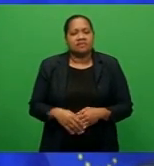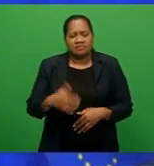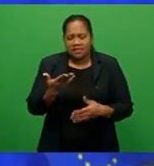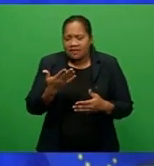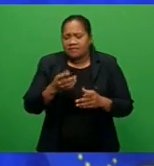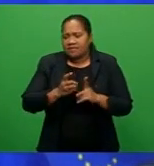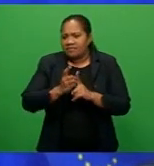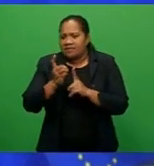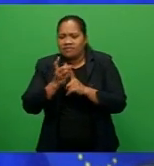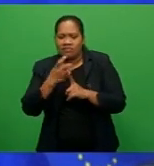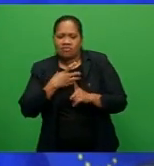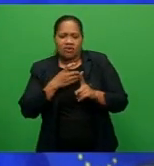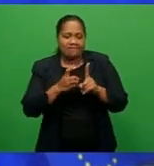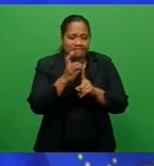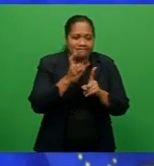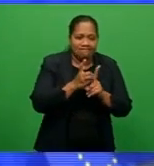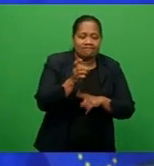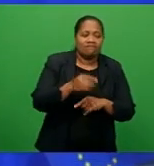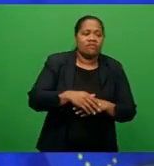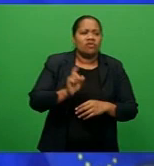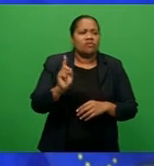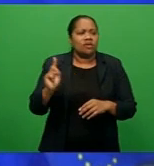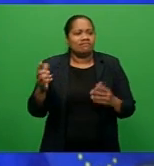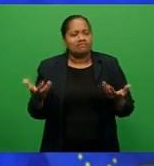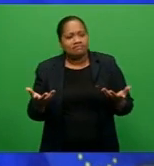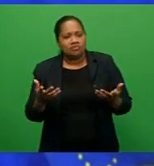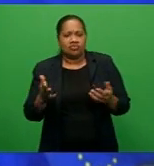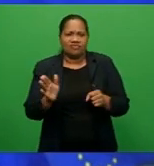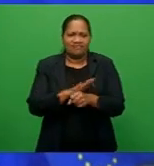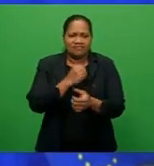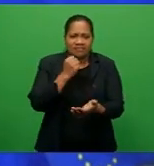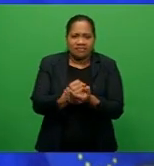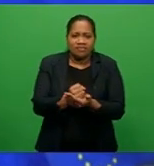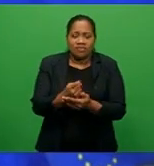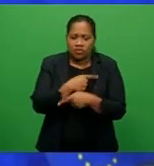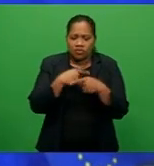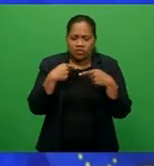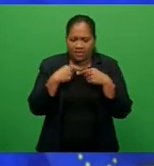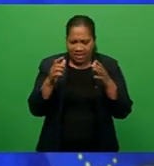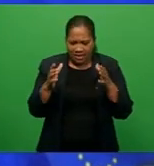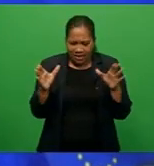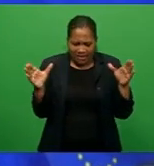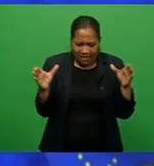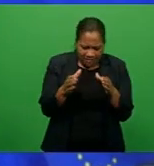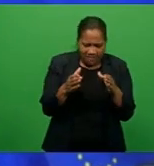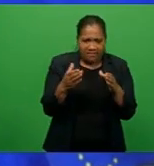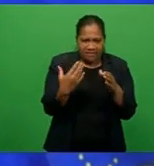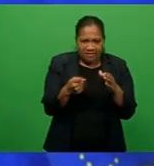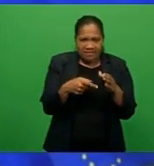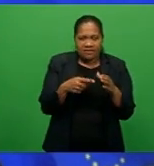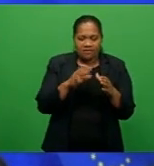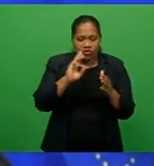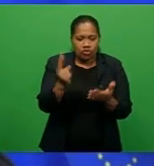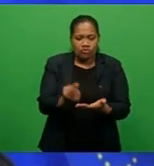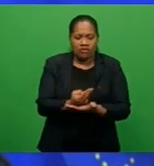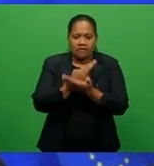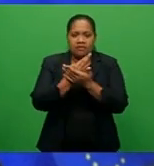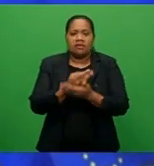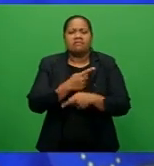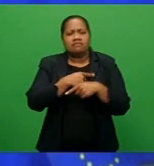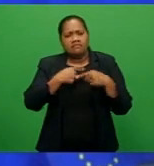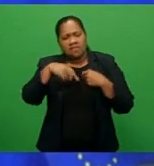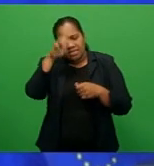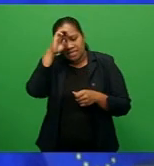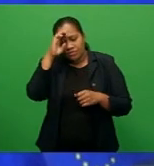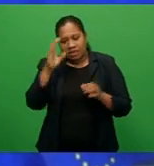states falls well short of what is necessary to ensure we are part and parcel of the global recovery. We express the urgency